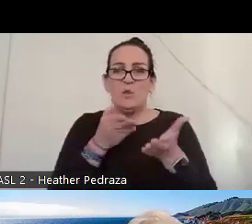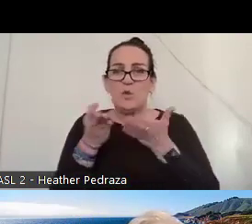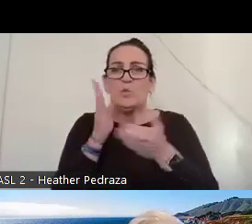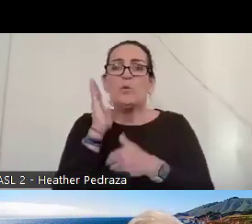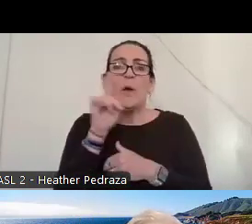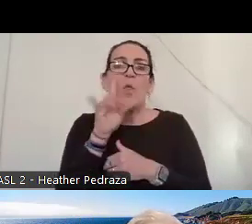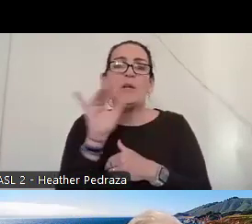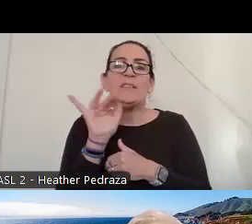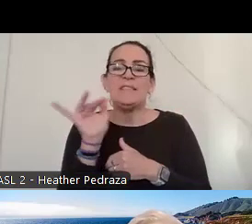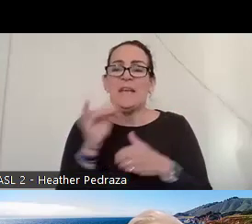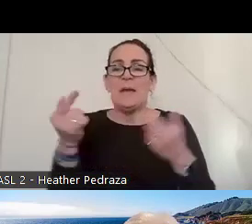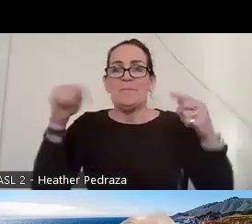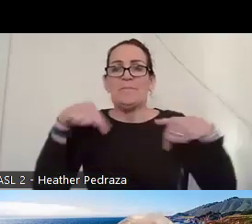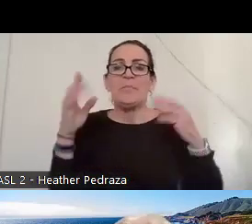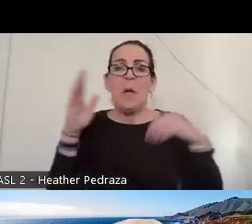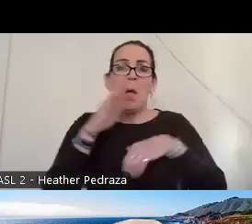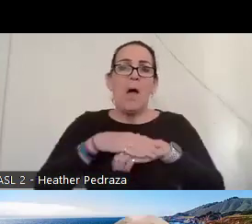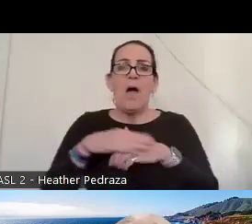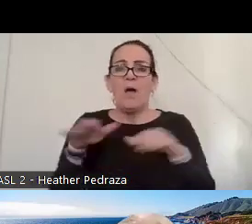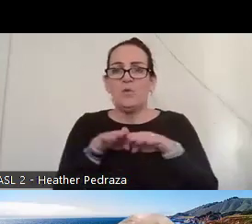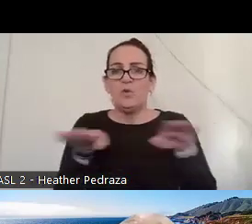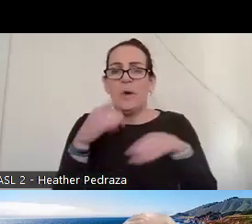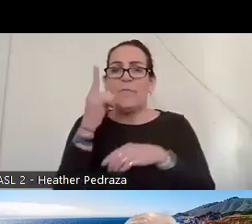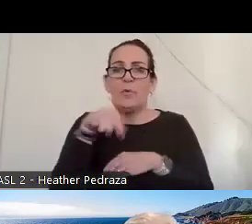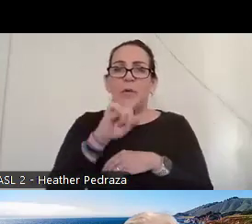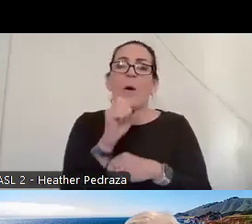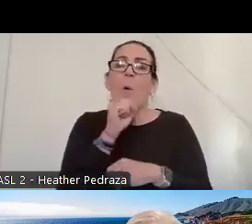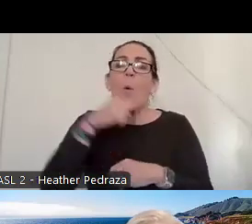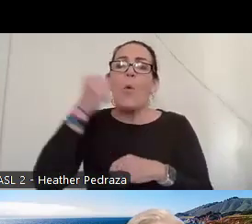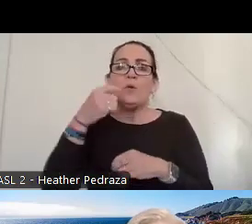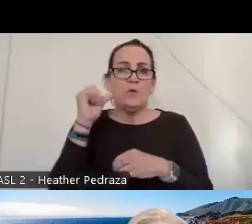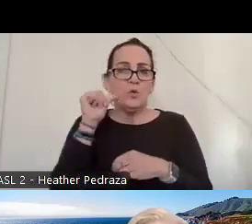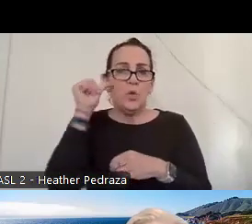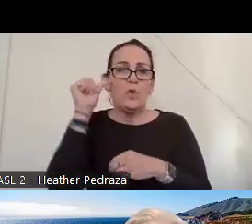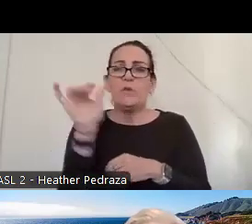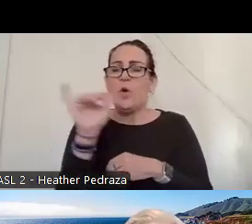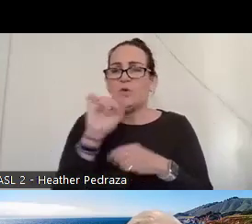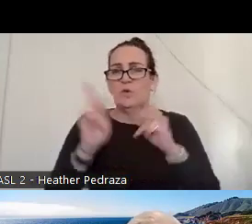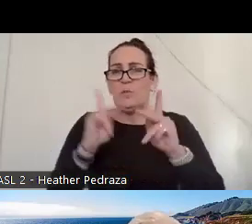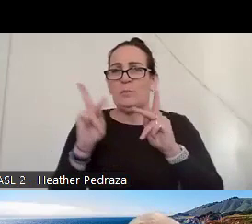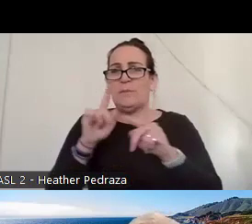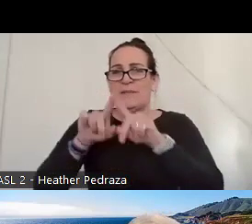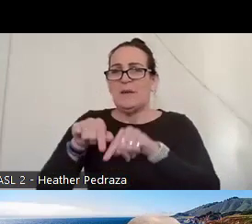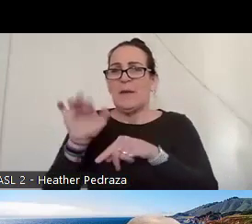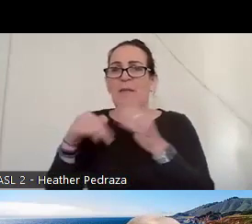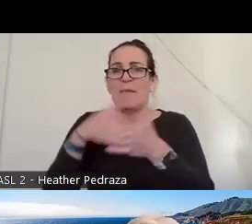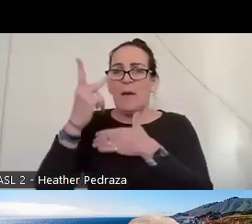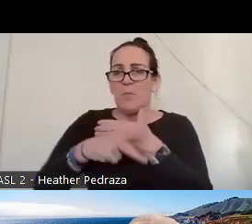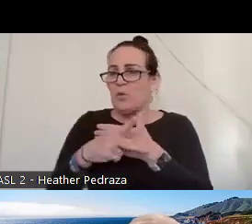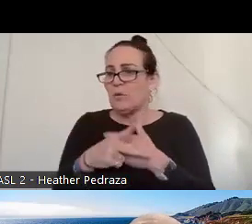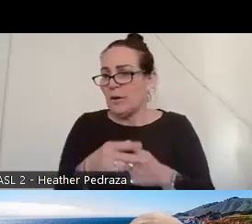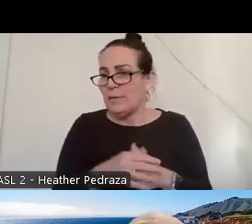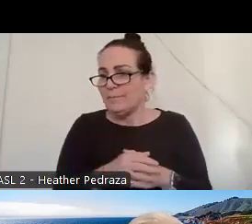on the ground for older adults specifically and others who depend on these programs broadly.